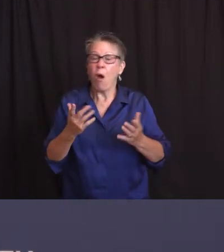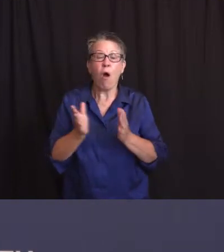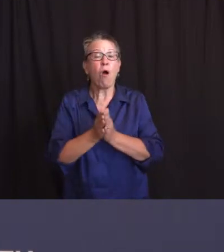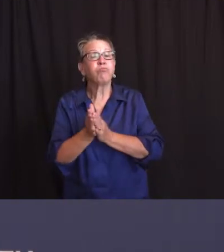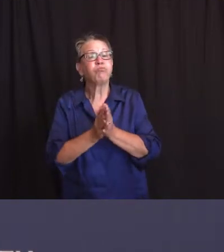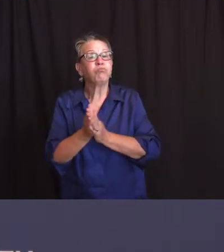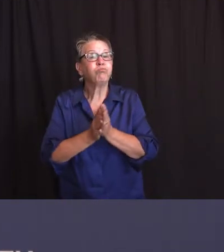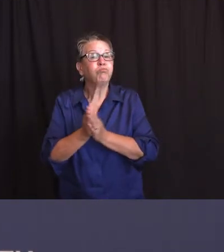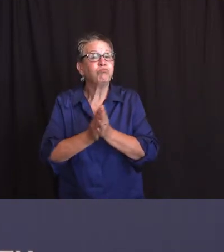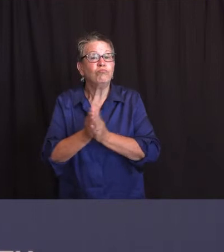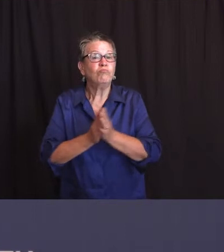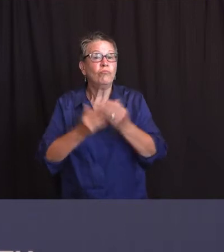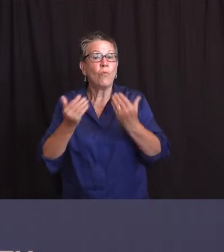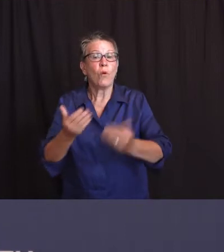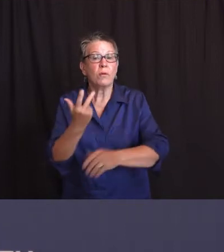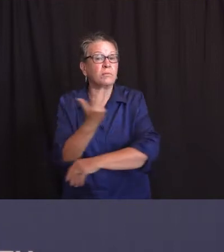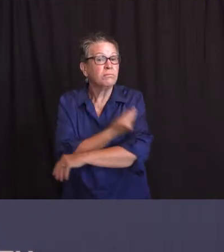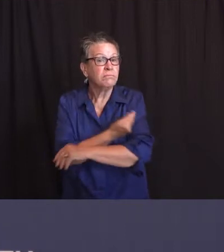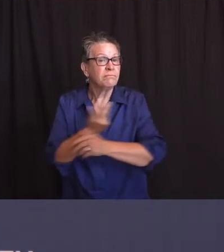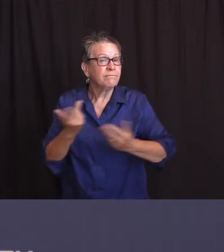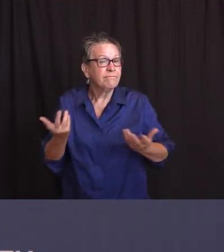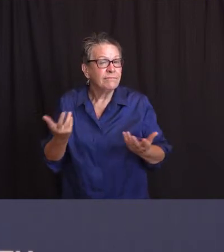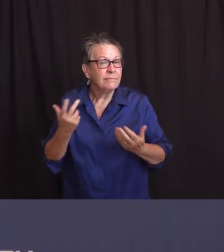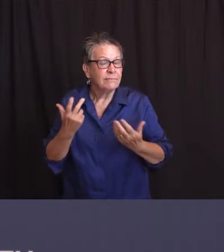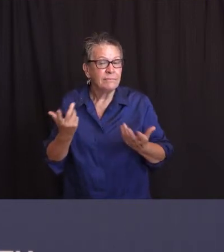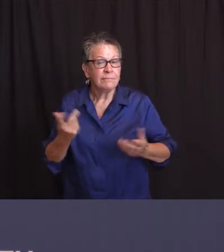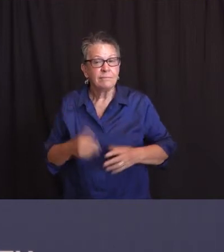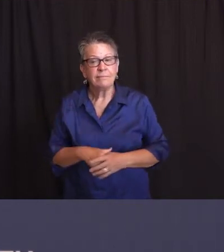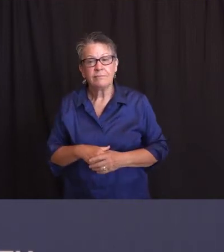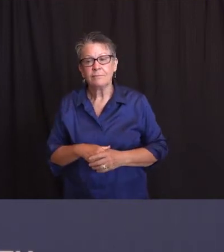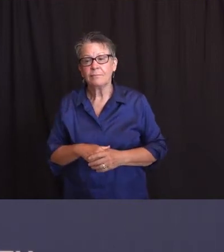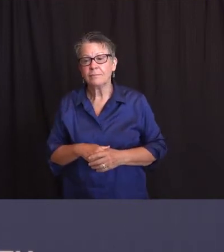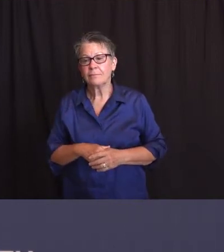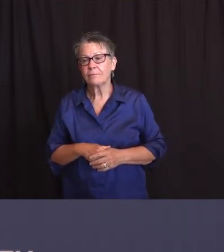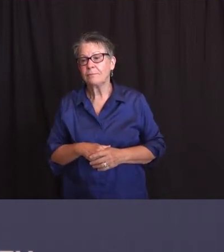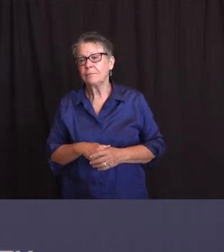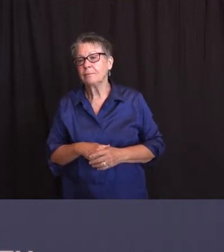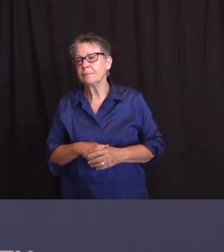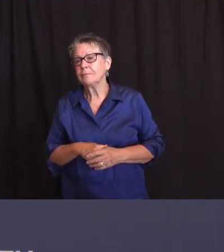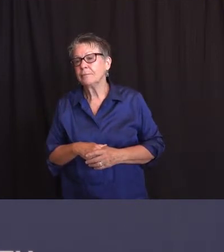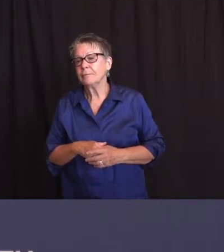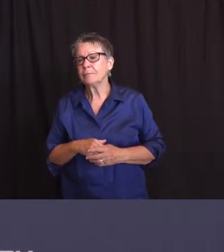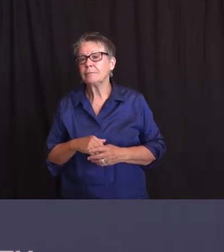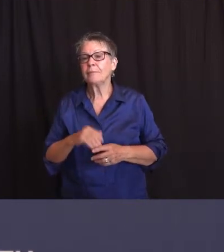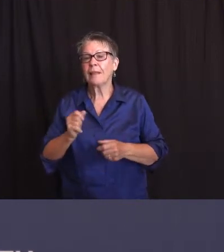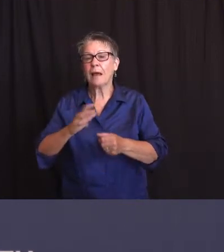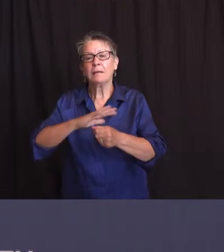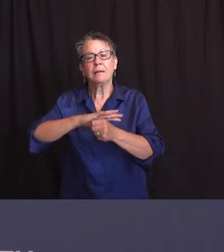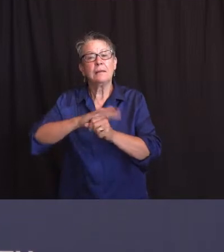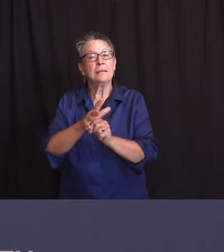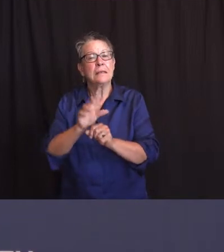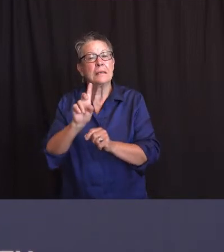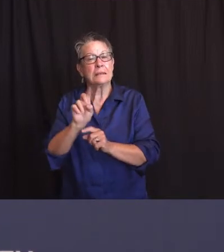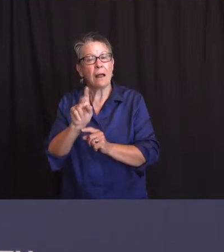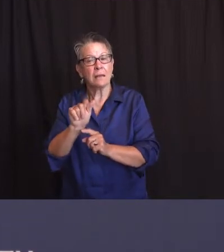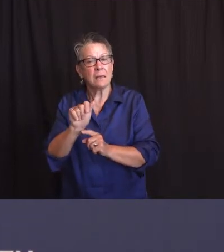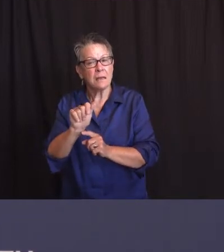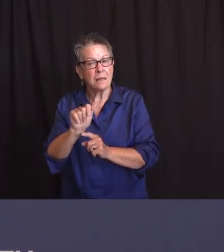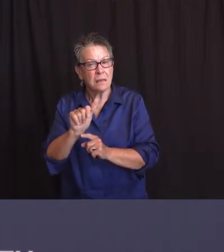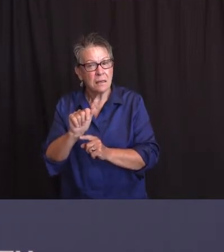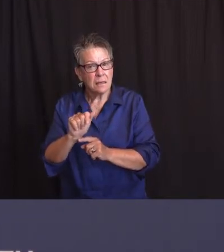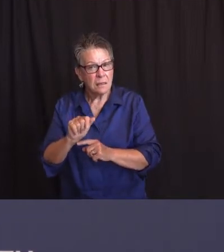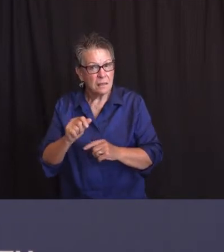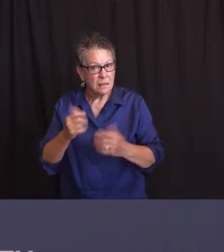Good afternoon. Good afternoon. In regards to the Delta variant, are you comfortable with New Jersey's stockpile of PPE, and